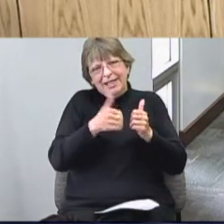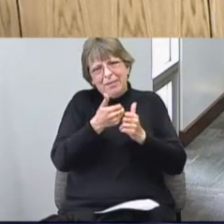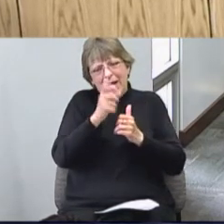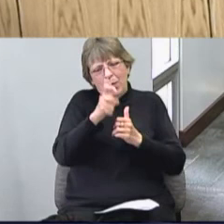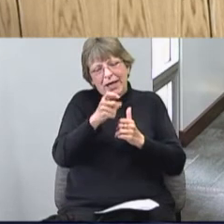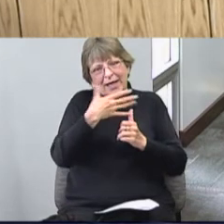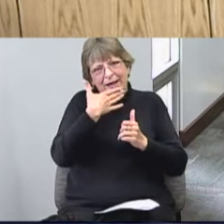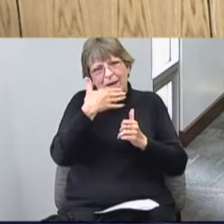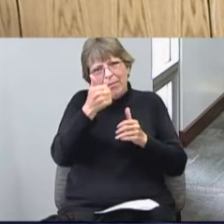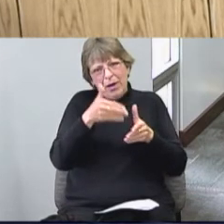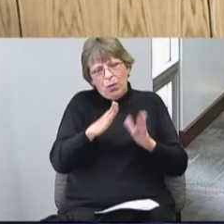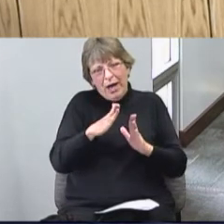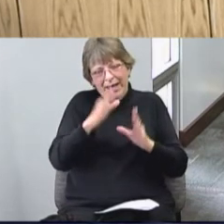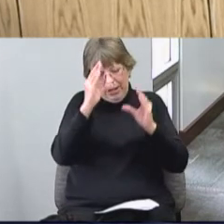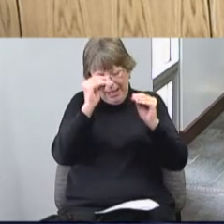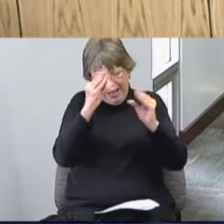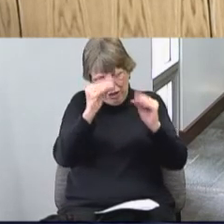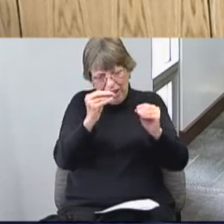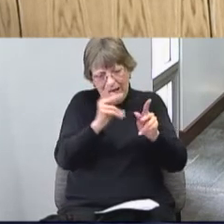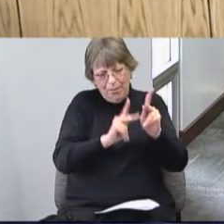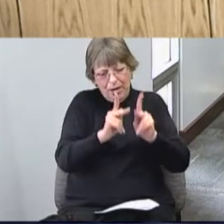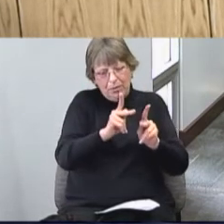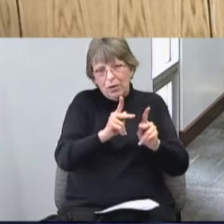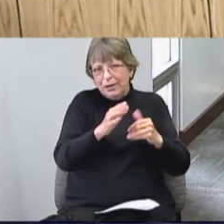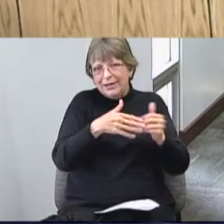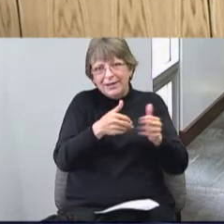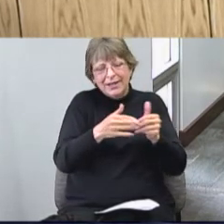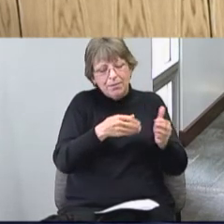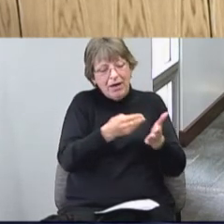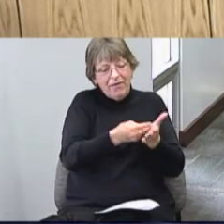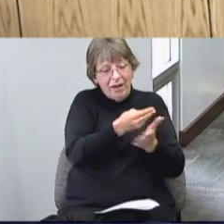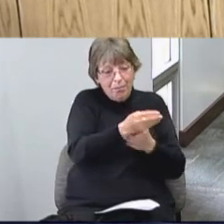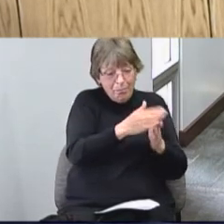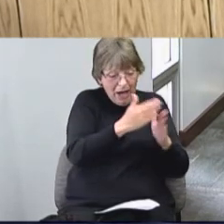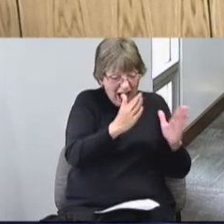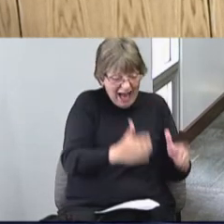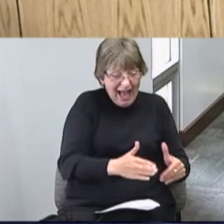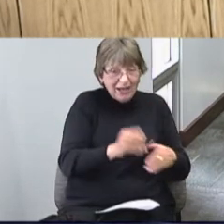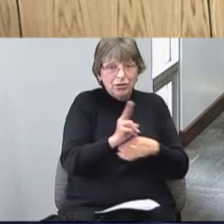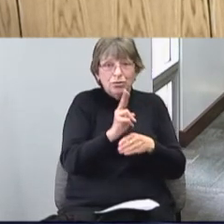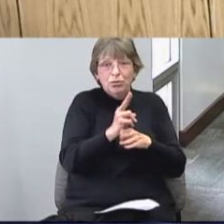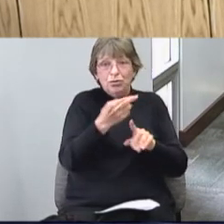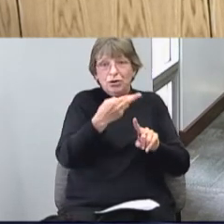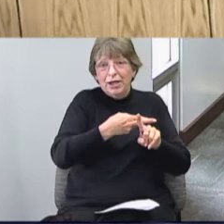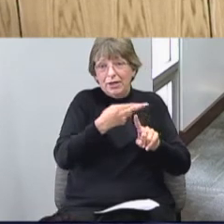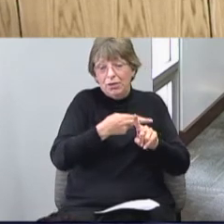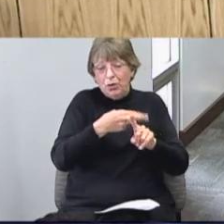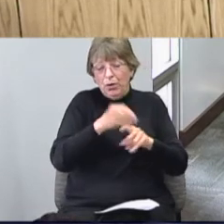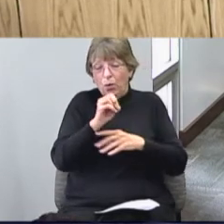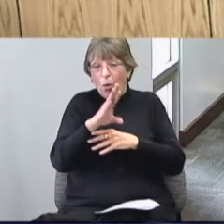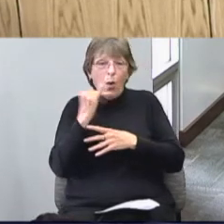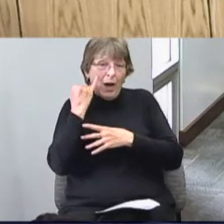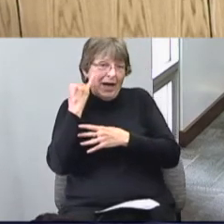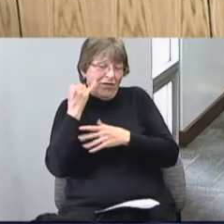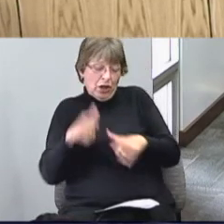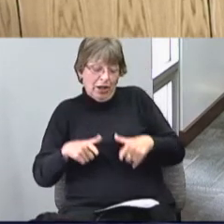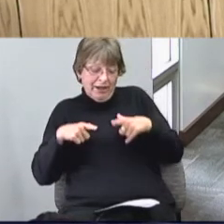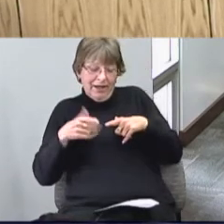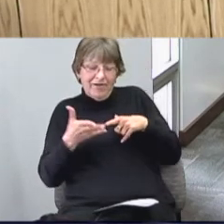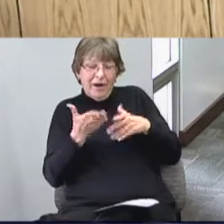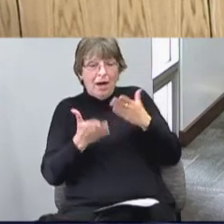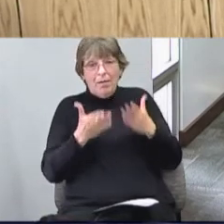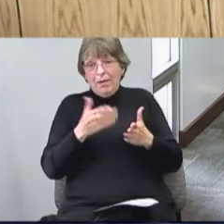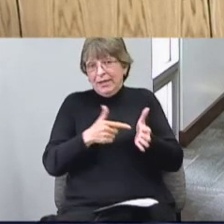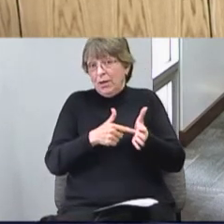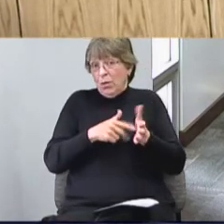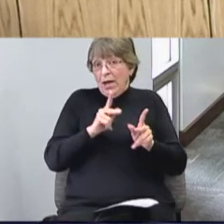to educate people, whether they buy a house in that area to use as a rental or whether they're going to live there. And maybe it's going to take those of